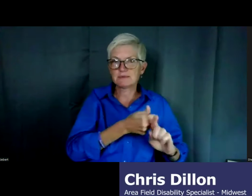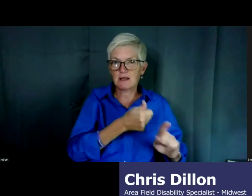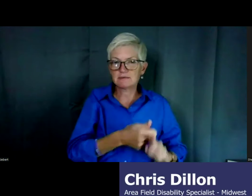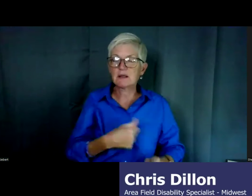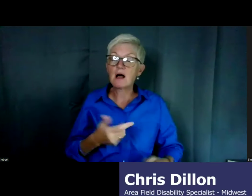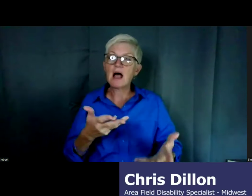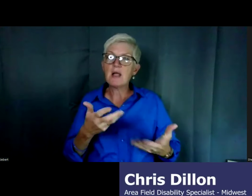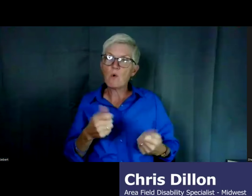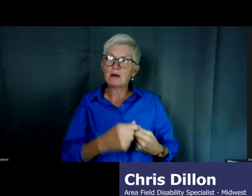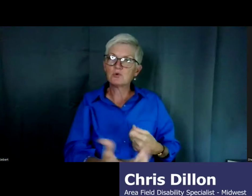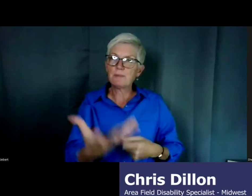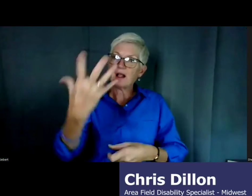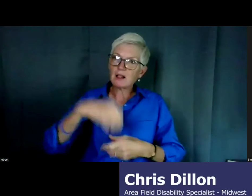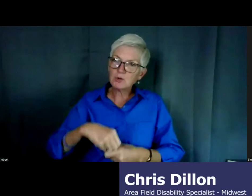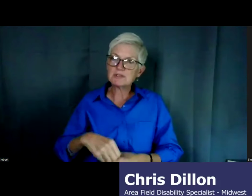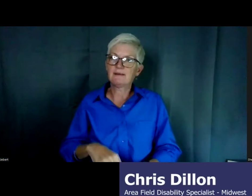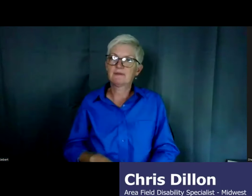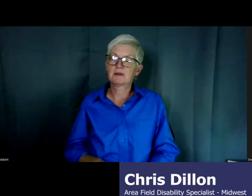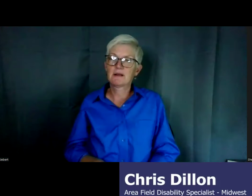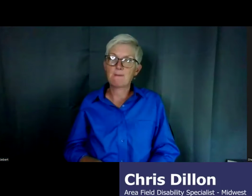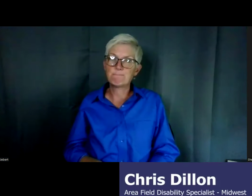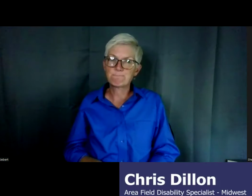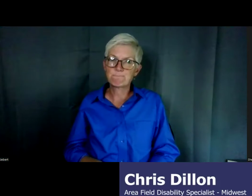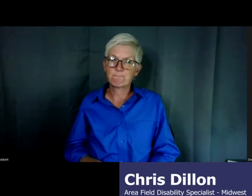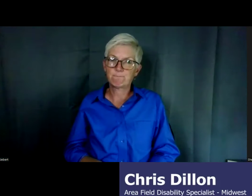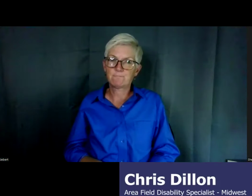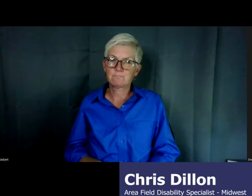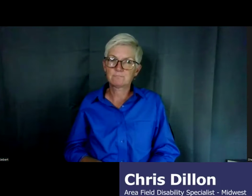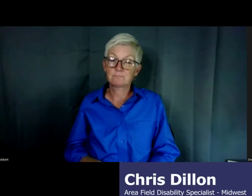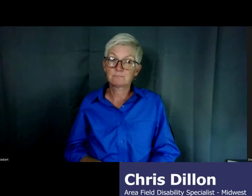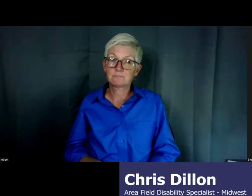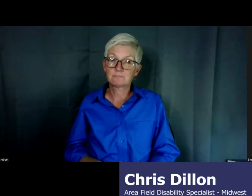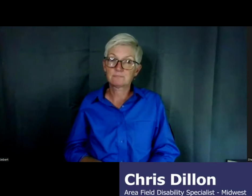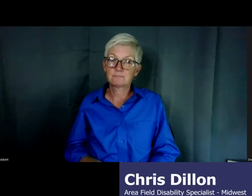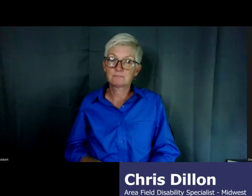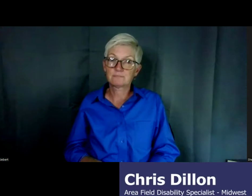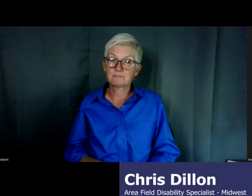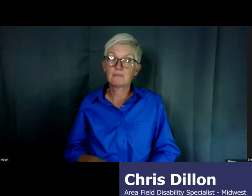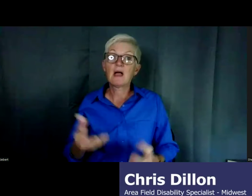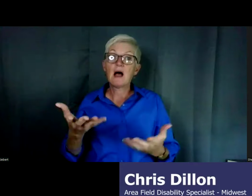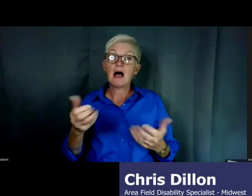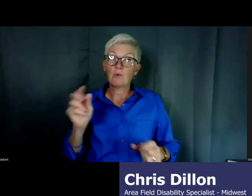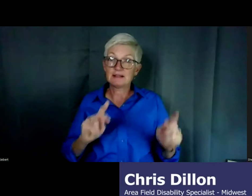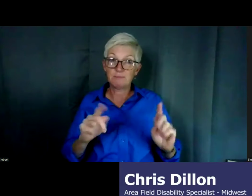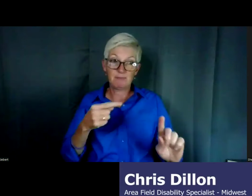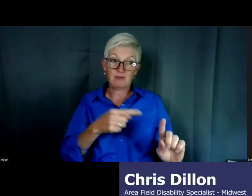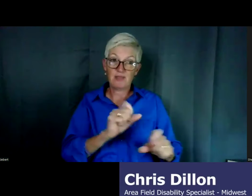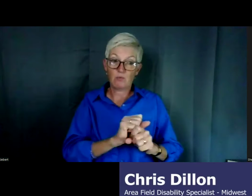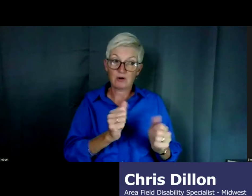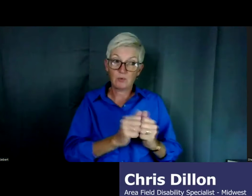I want it to be inclusive. I want the people that this person, the candidate, is working with to